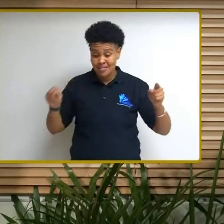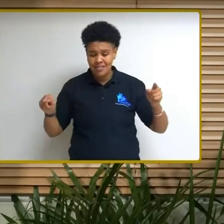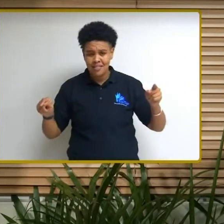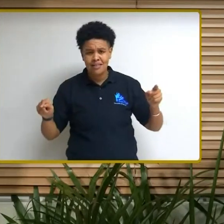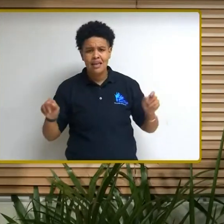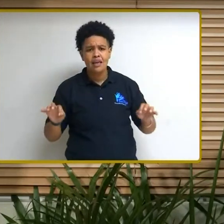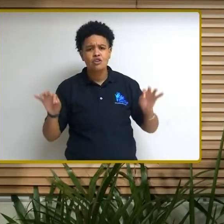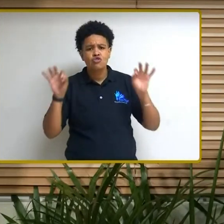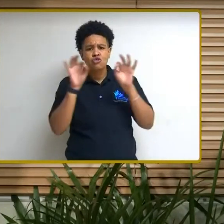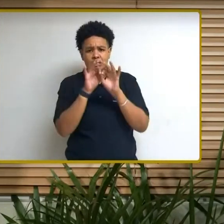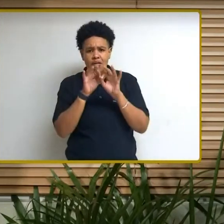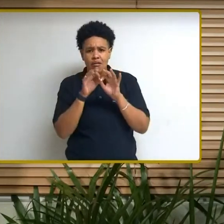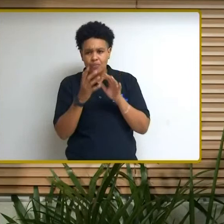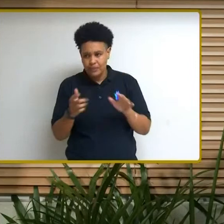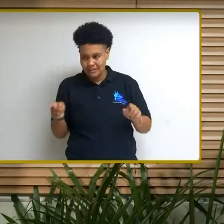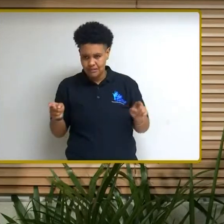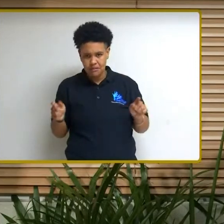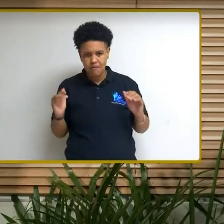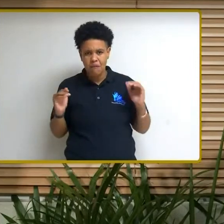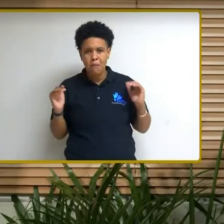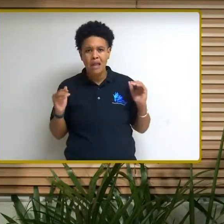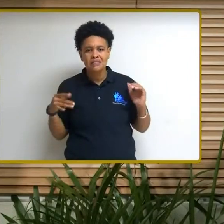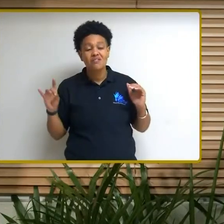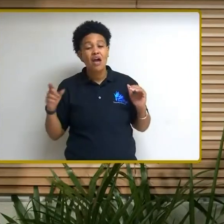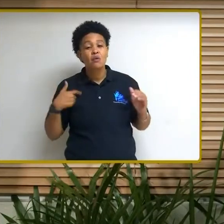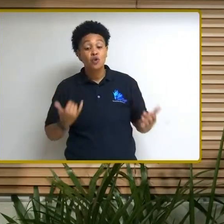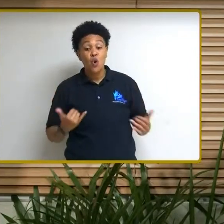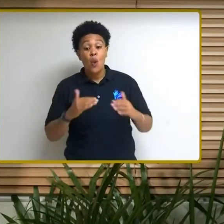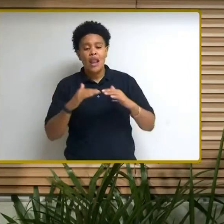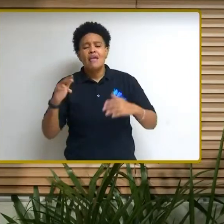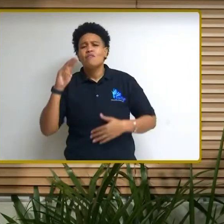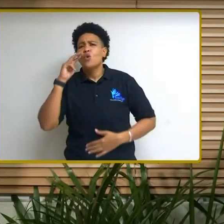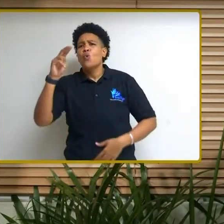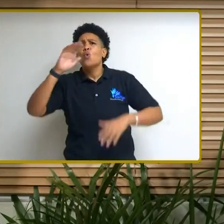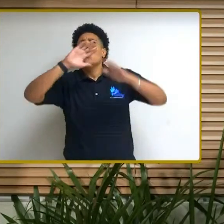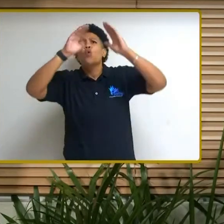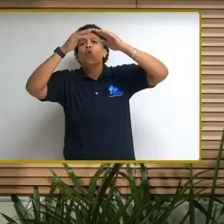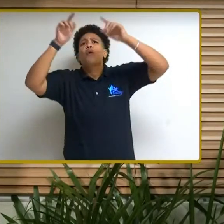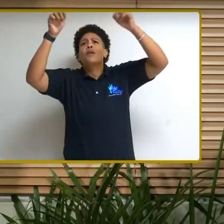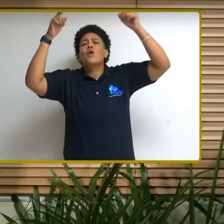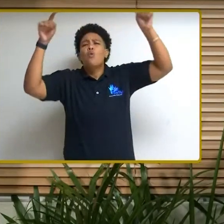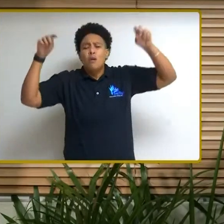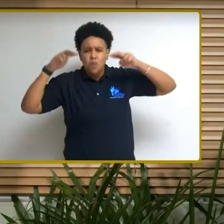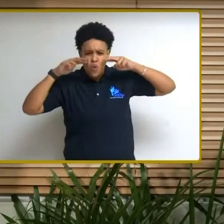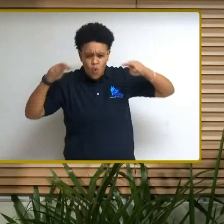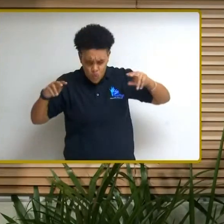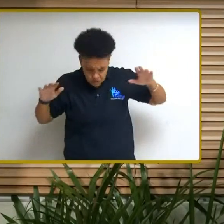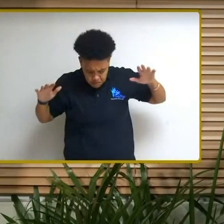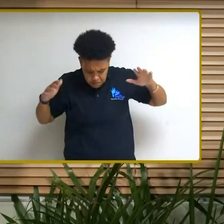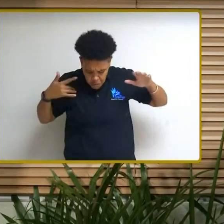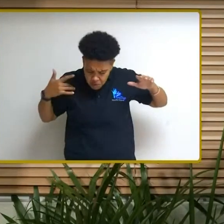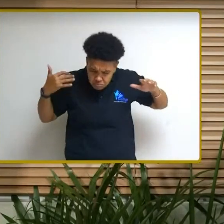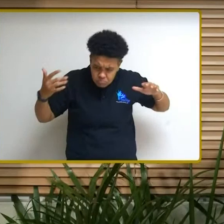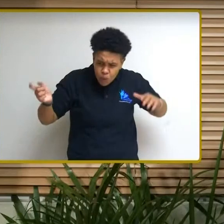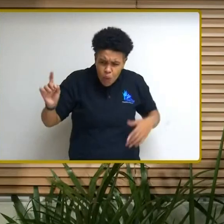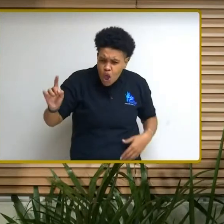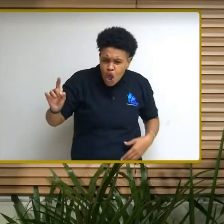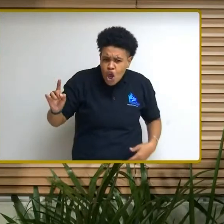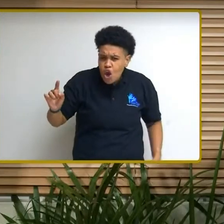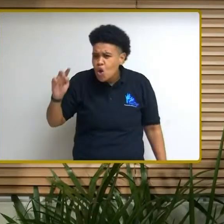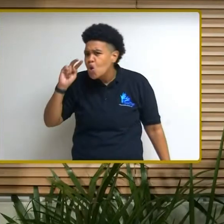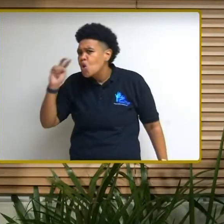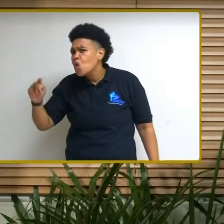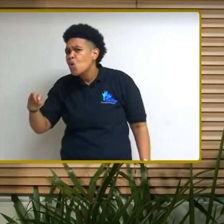critical imperatives. And we're at a stage now where we have to look at the trends globally, see where we're headed, look at where